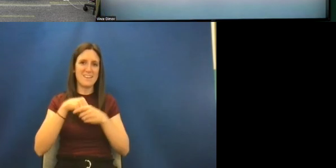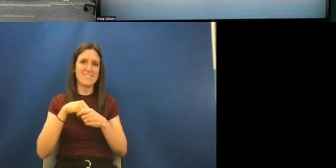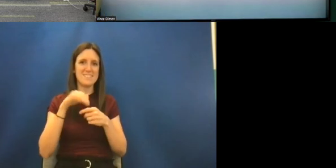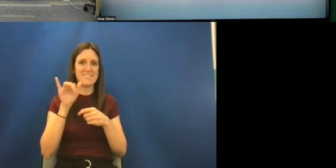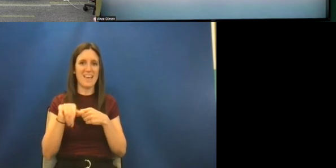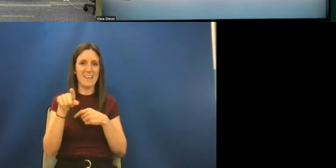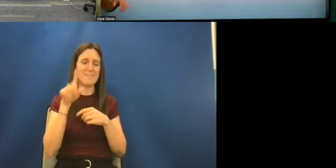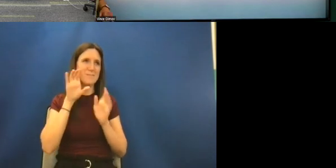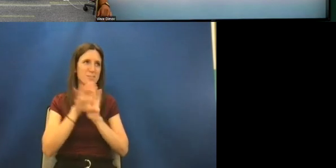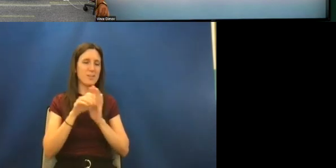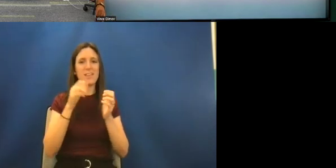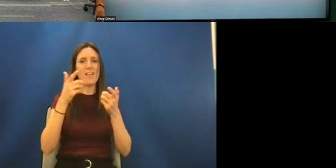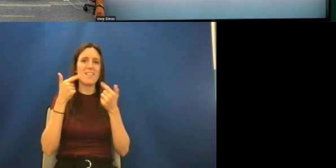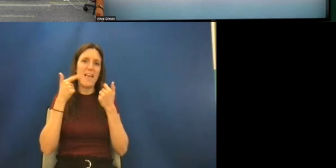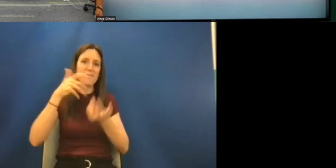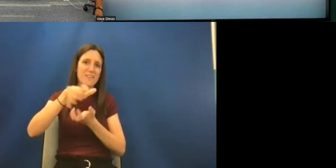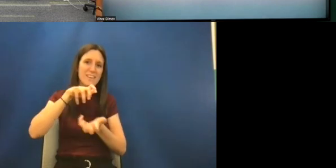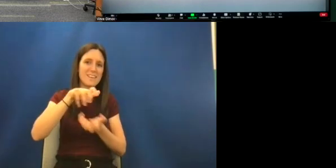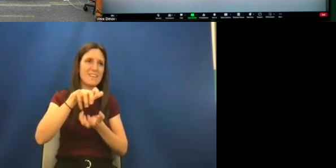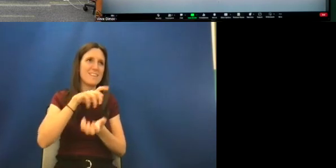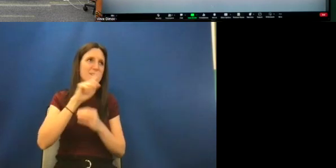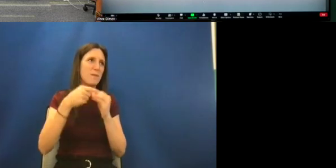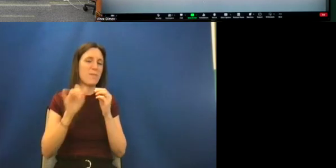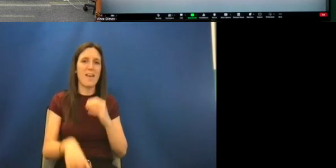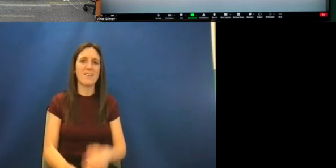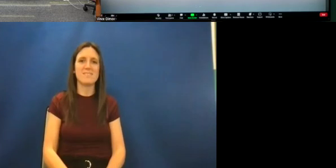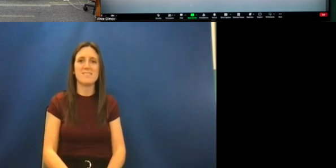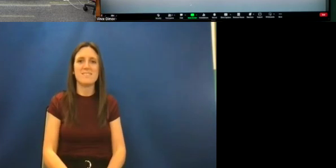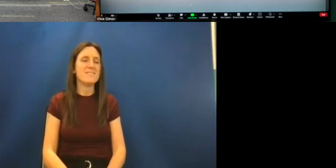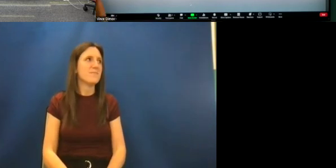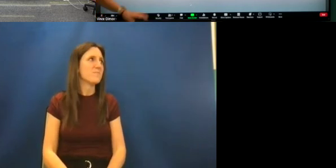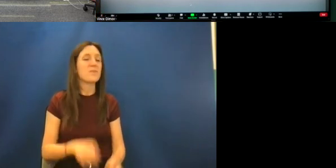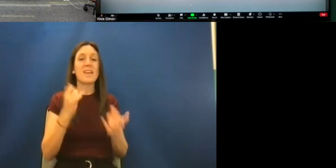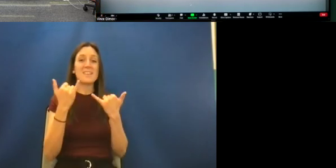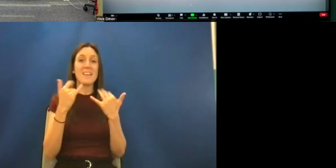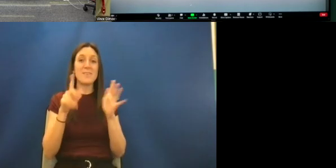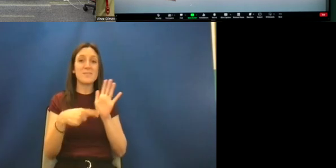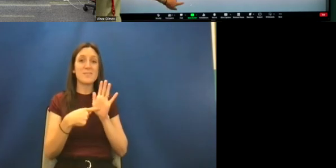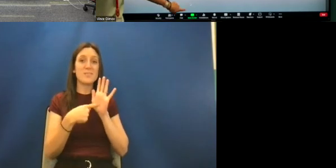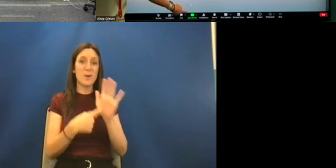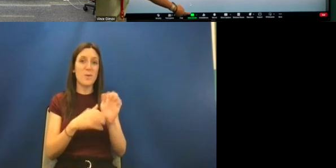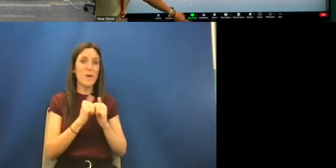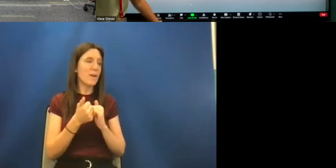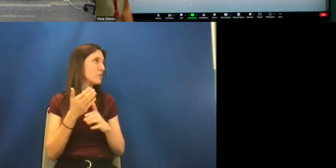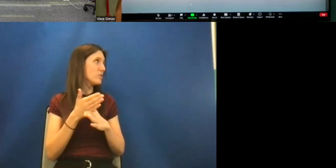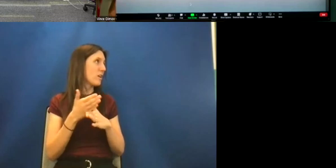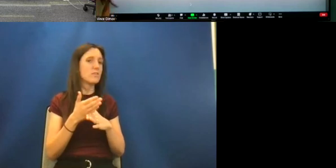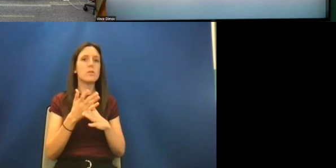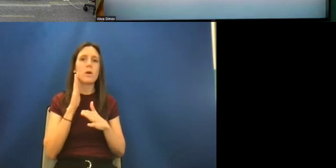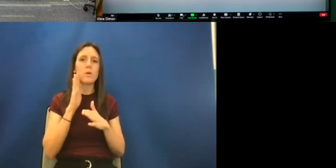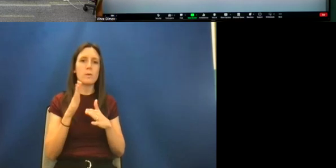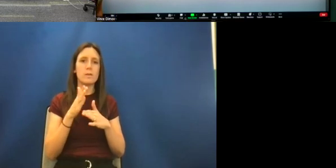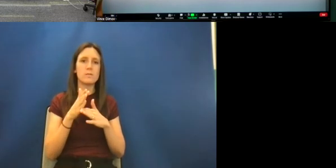I always tell them like, stay, teachers. Okay, so now I'm going to show you how to share. Okay, so you're going to go to screen share